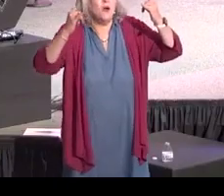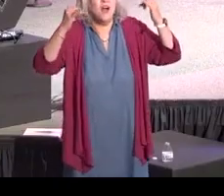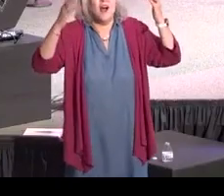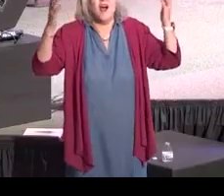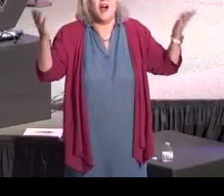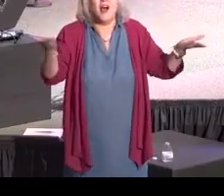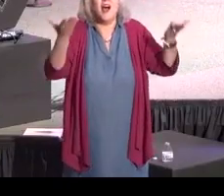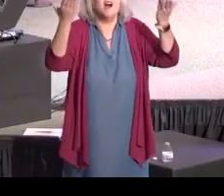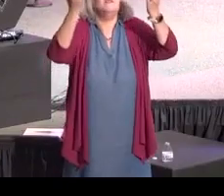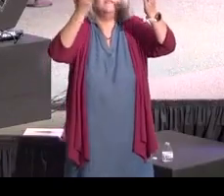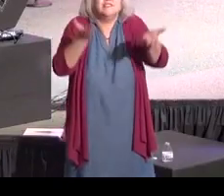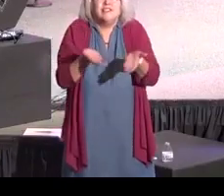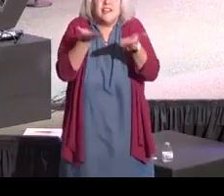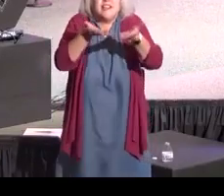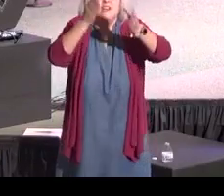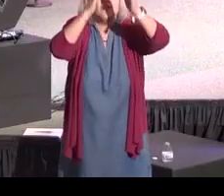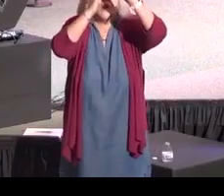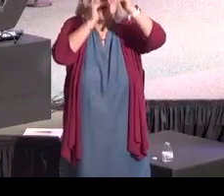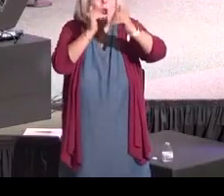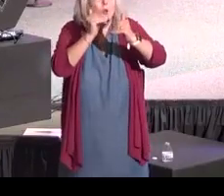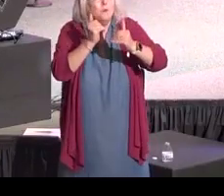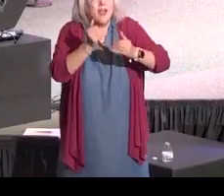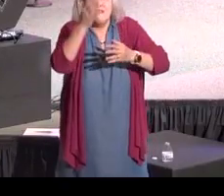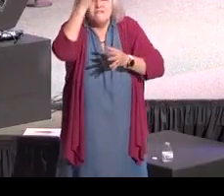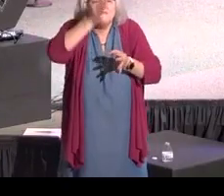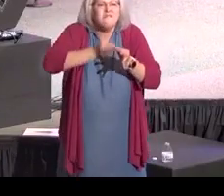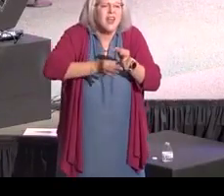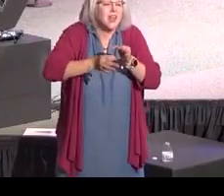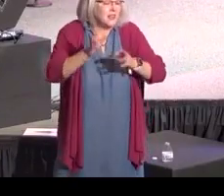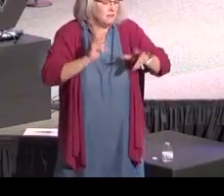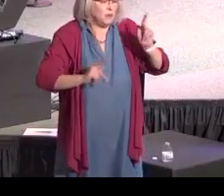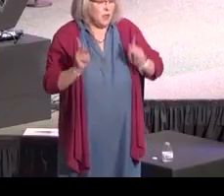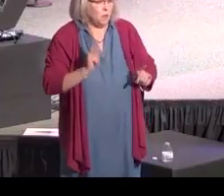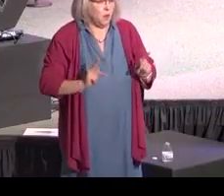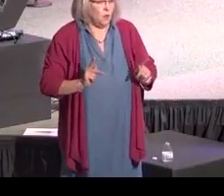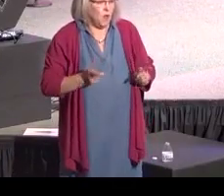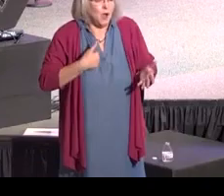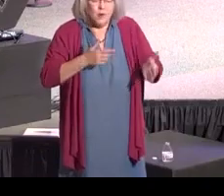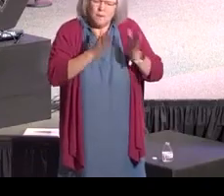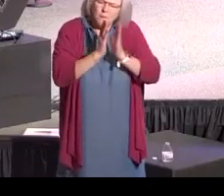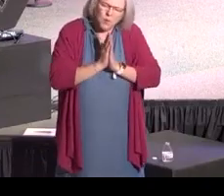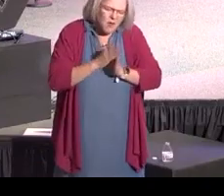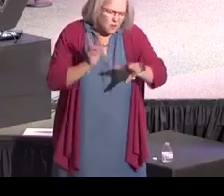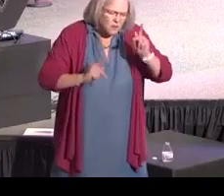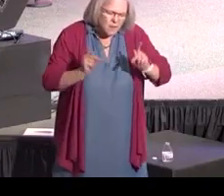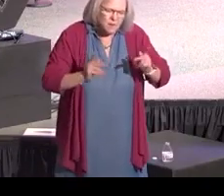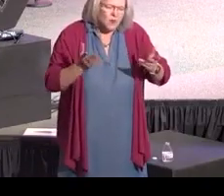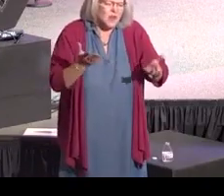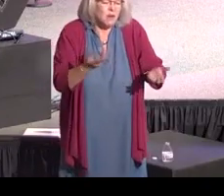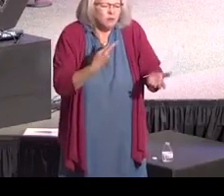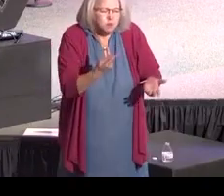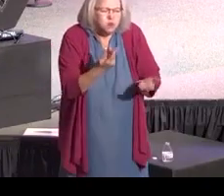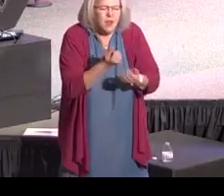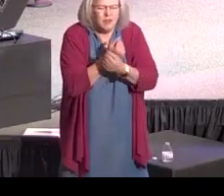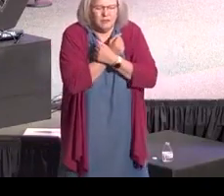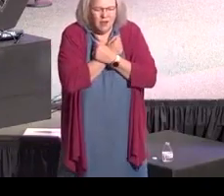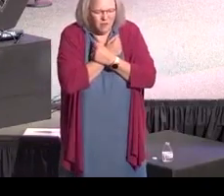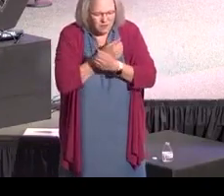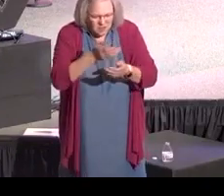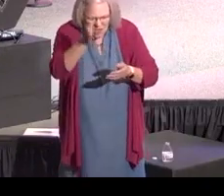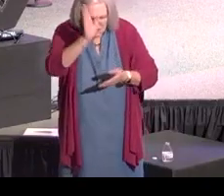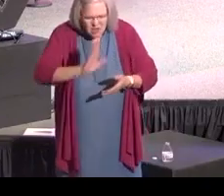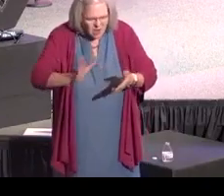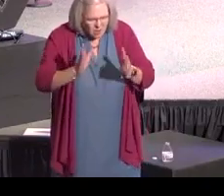of inspiring hope and faith in the lives of people. And so I want to pray for the people that we love. Would you bow with me? And God, I want to